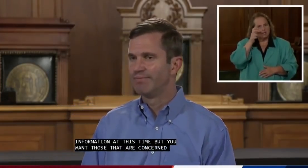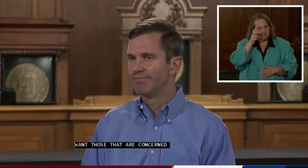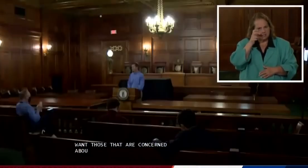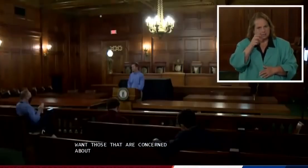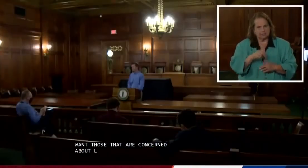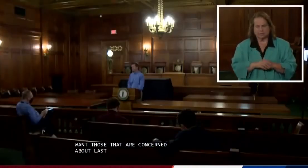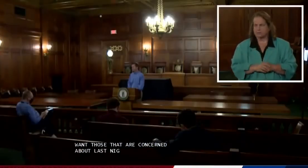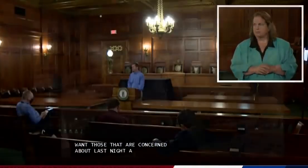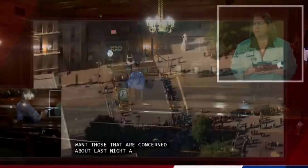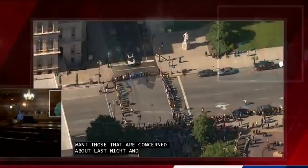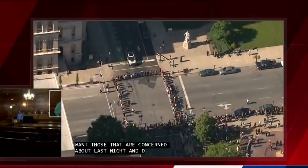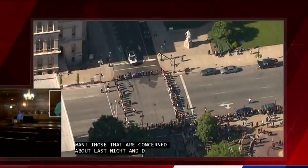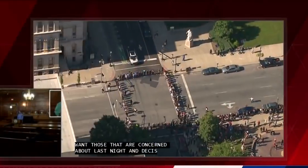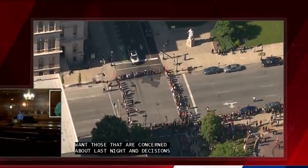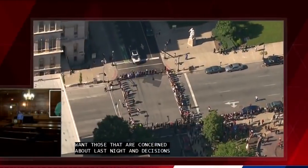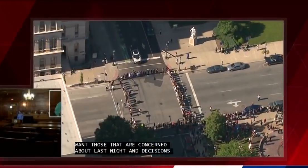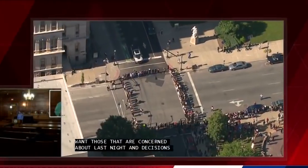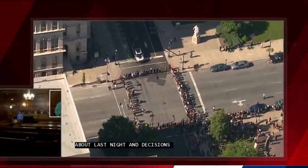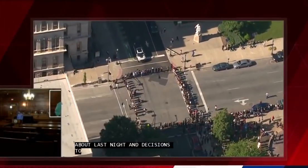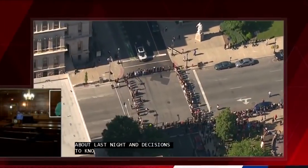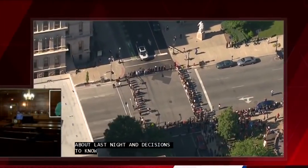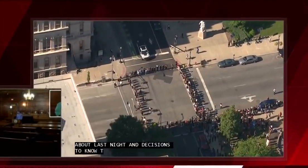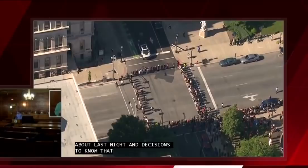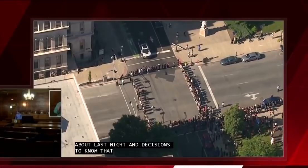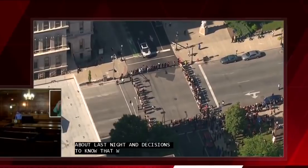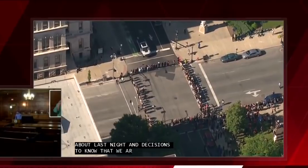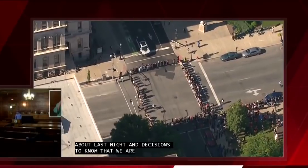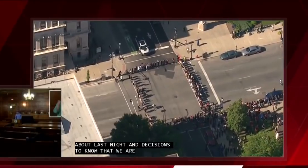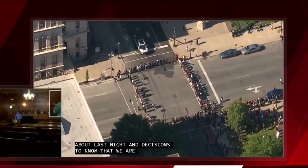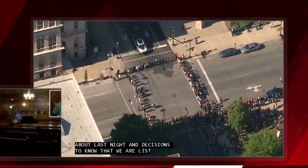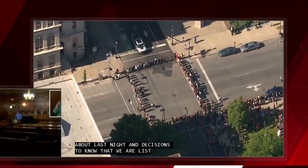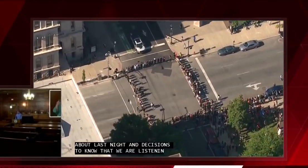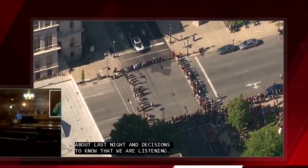Tom? Governor, are you going to perhaps